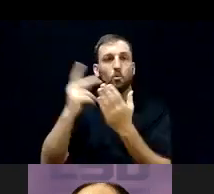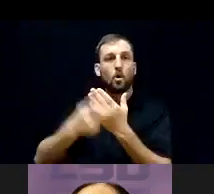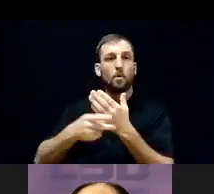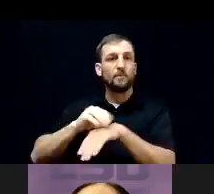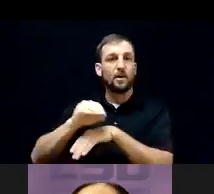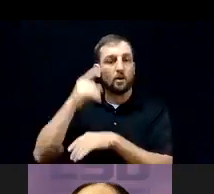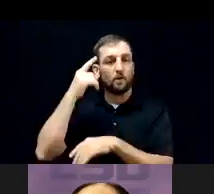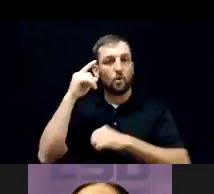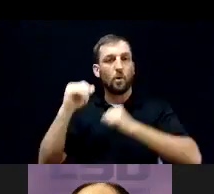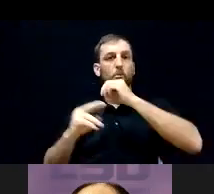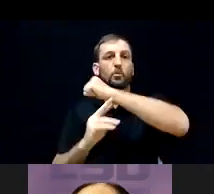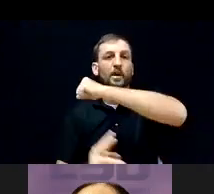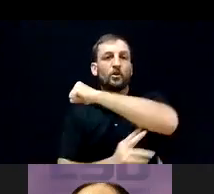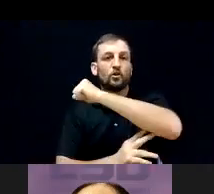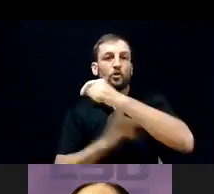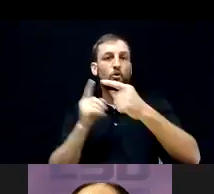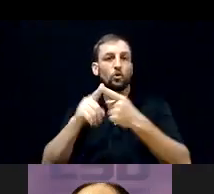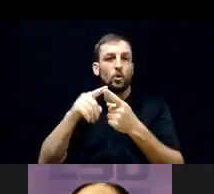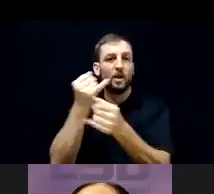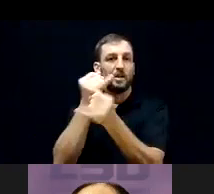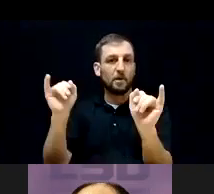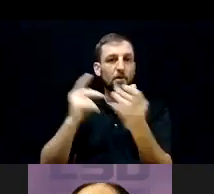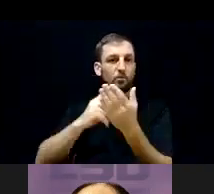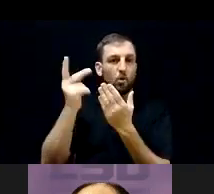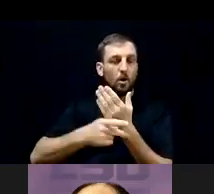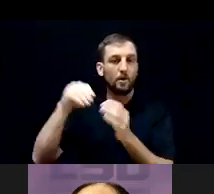to Independence program at Nicholls State University.